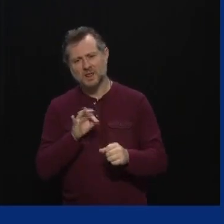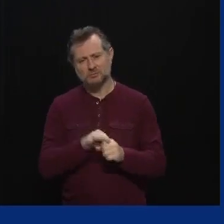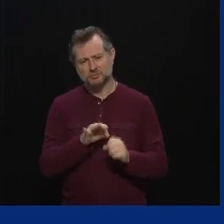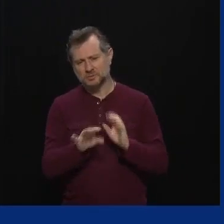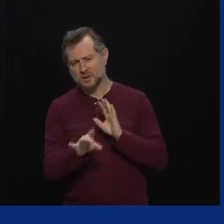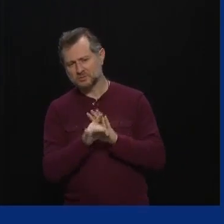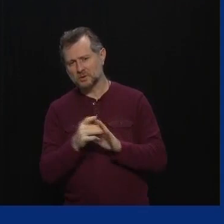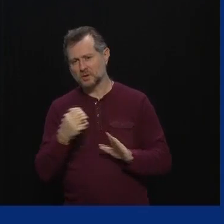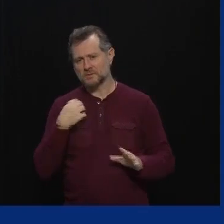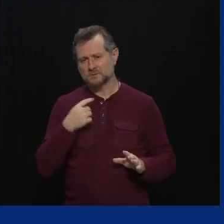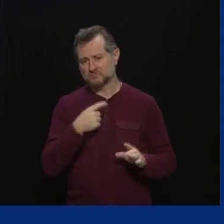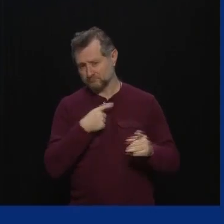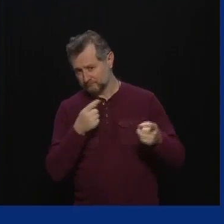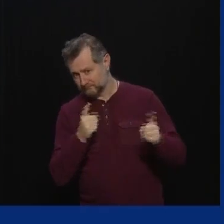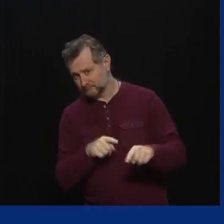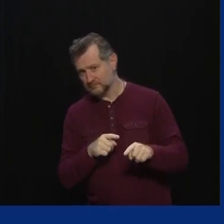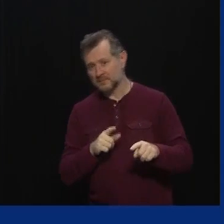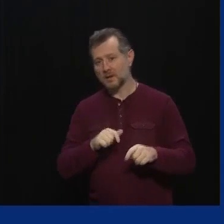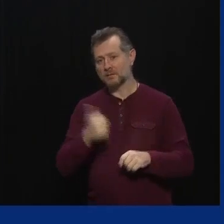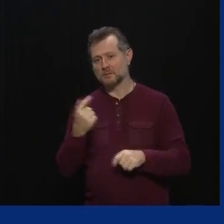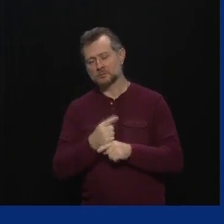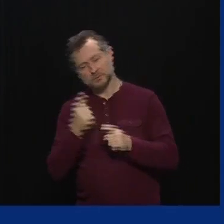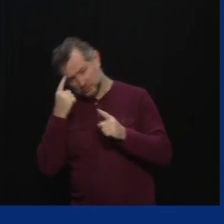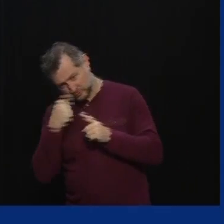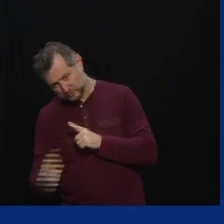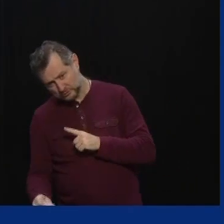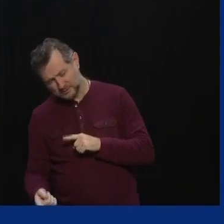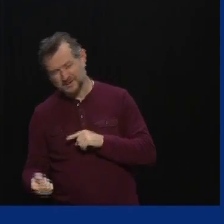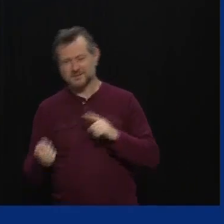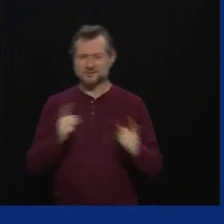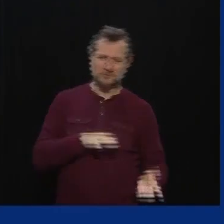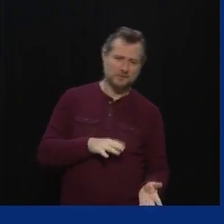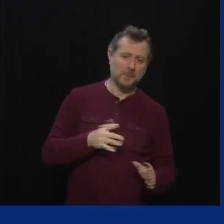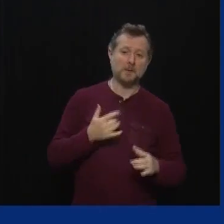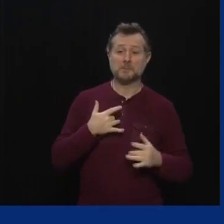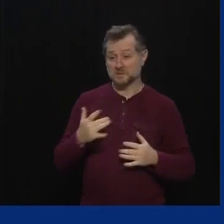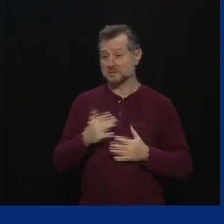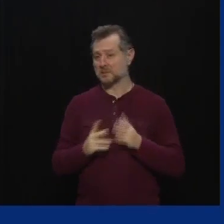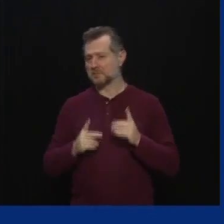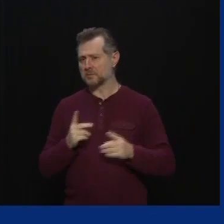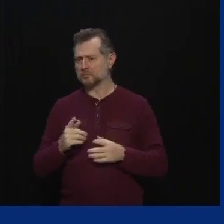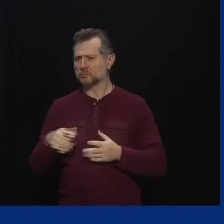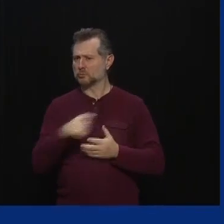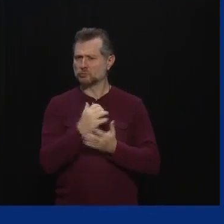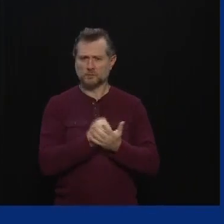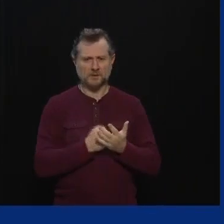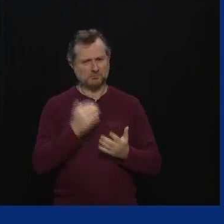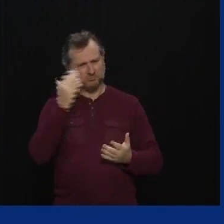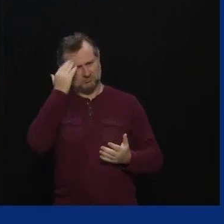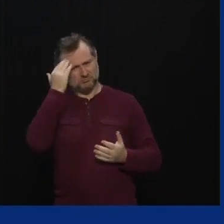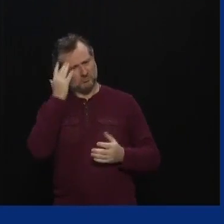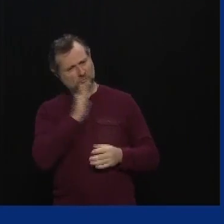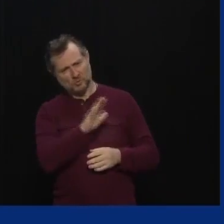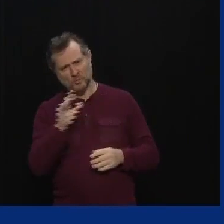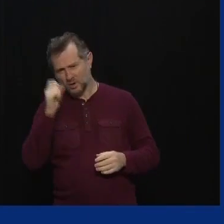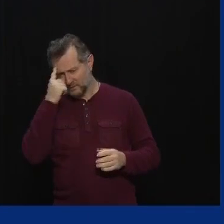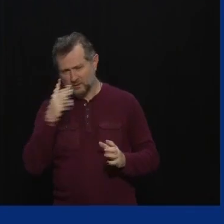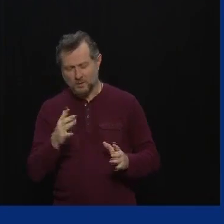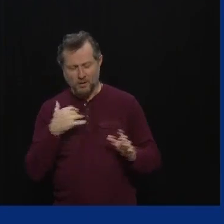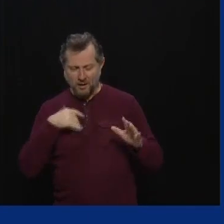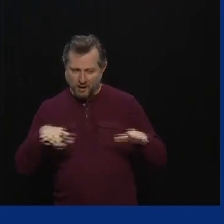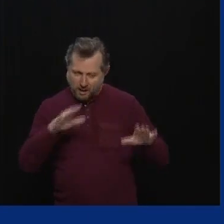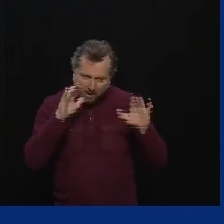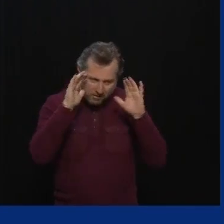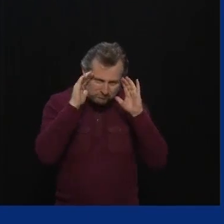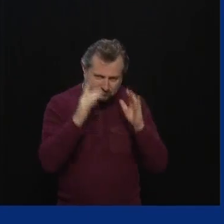I just approach this whole thing differently, that people deserve to know that their government listens and actually cares, gives a